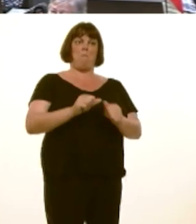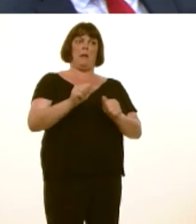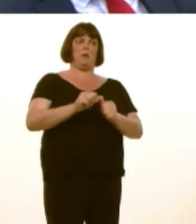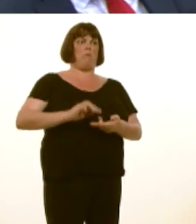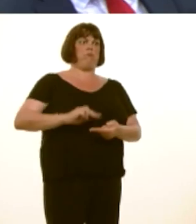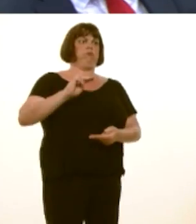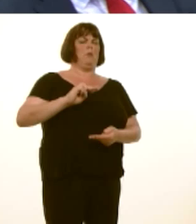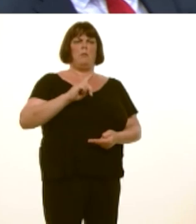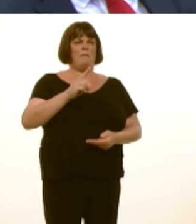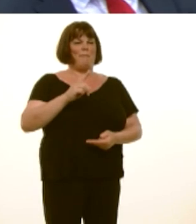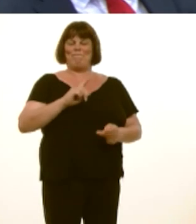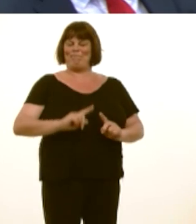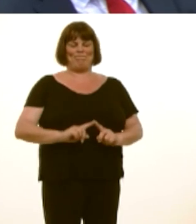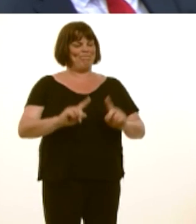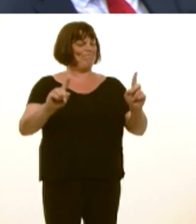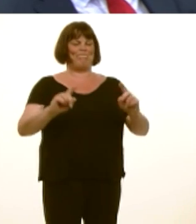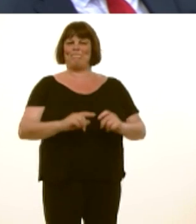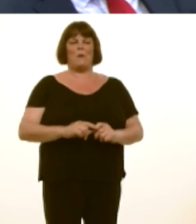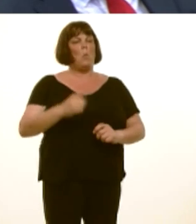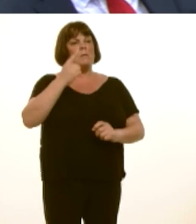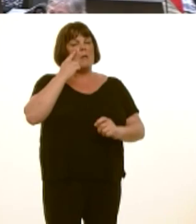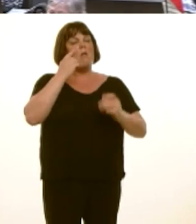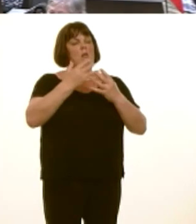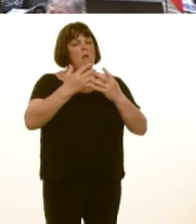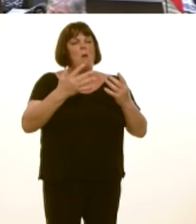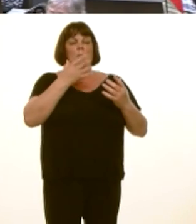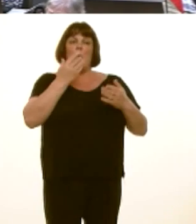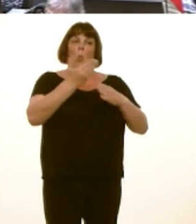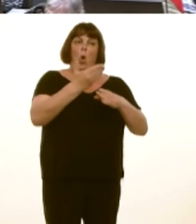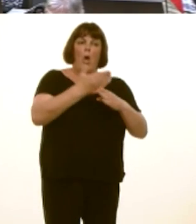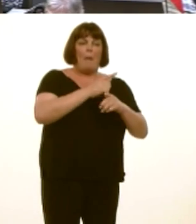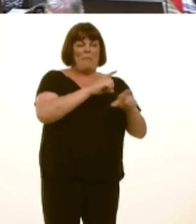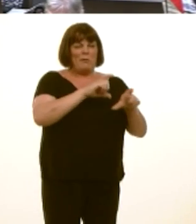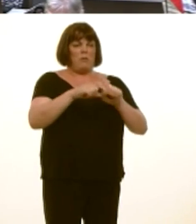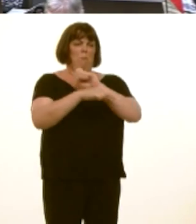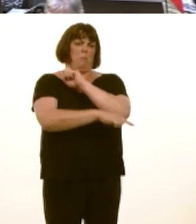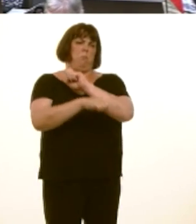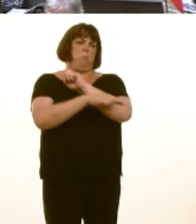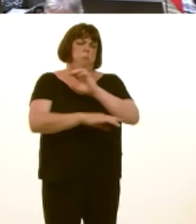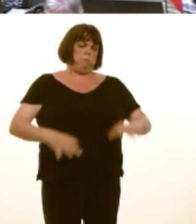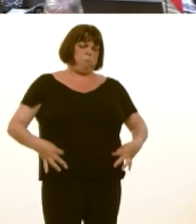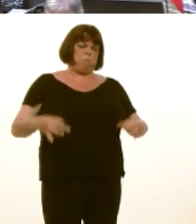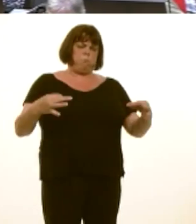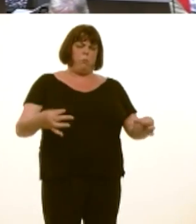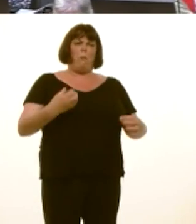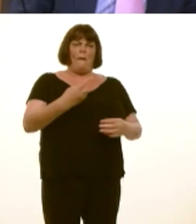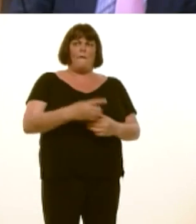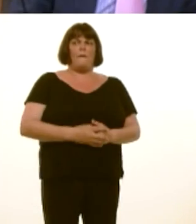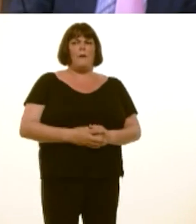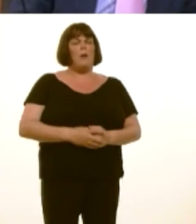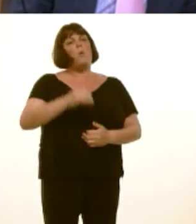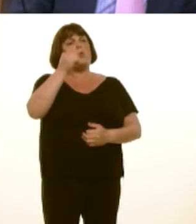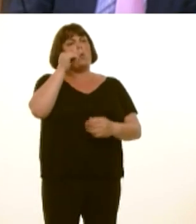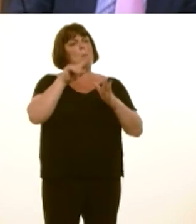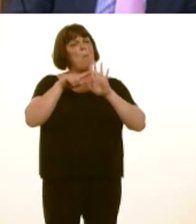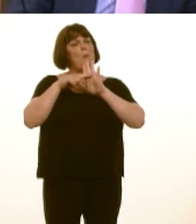the case. We are seeing more and more examples of in-work poverty, and the proposals that are being put forward would make that